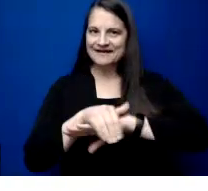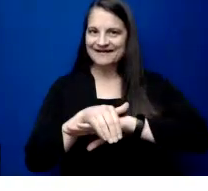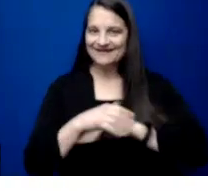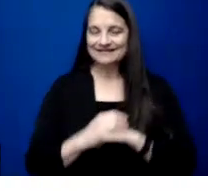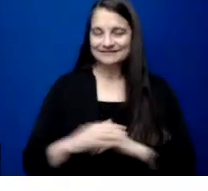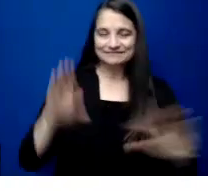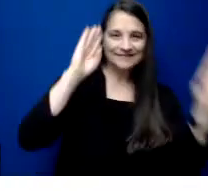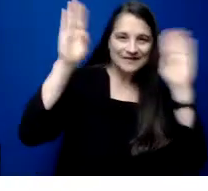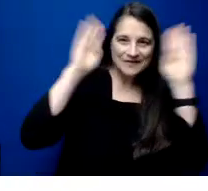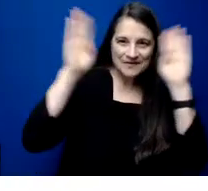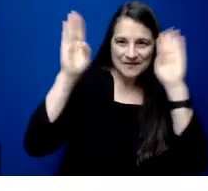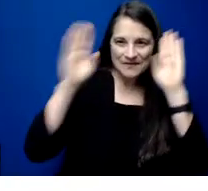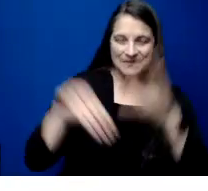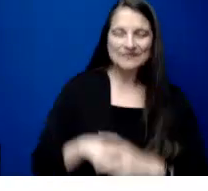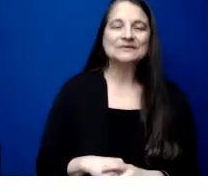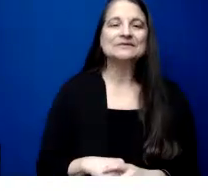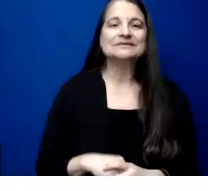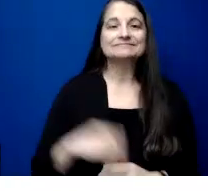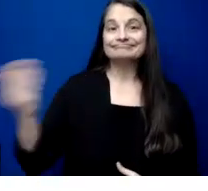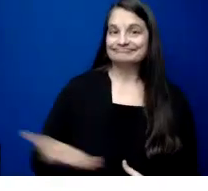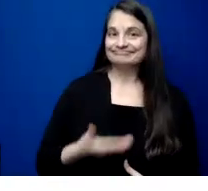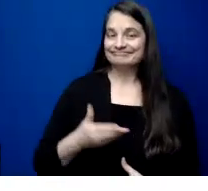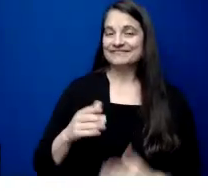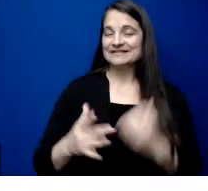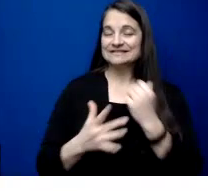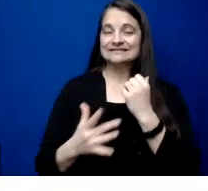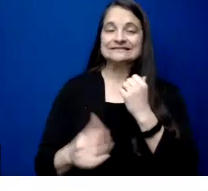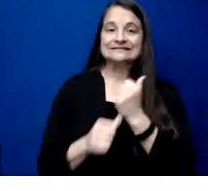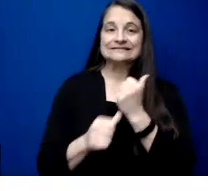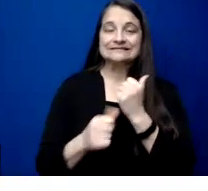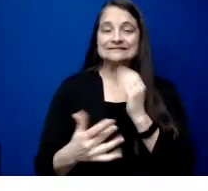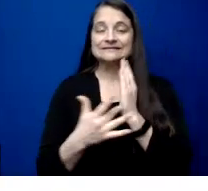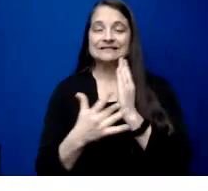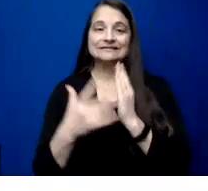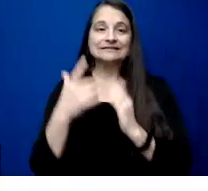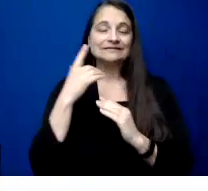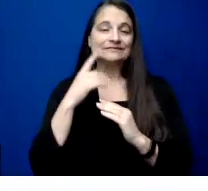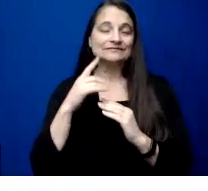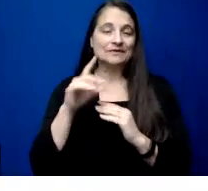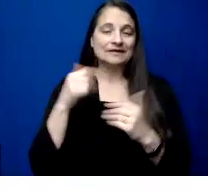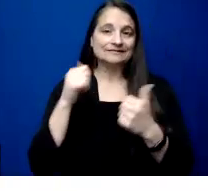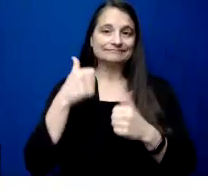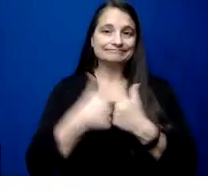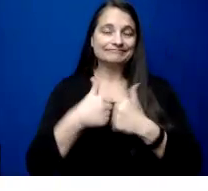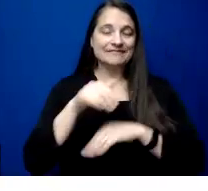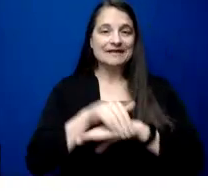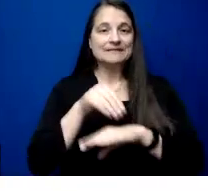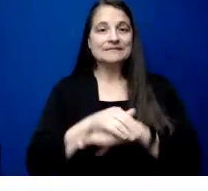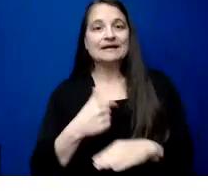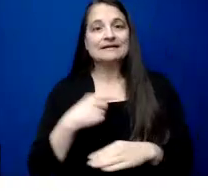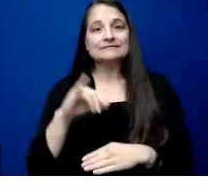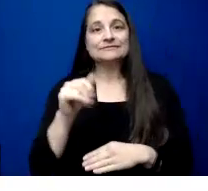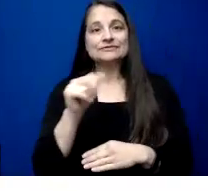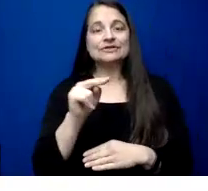Hi, everyone. Welcome to Assistive Technology for Game Night. My name is Jana, and I'm the Training and Virtual Outreach Coordinator for the Michigan